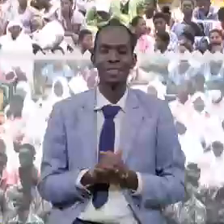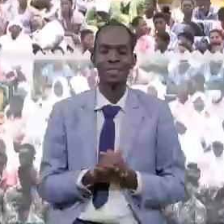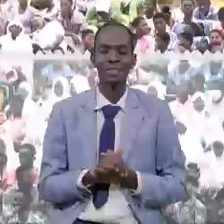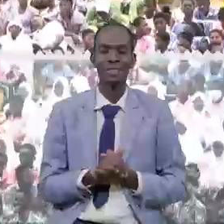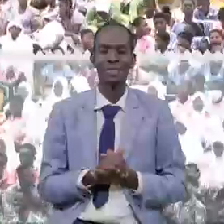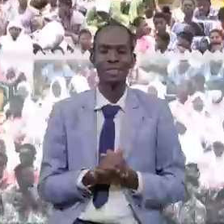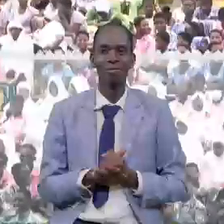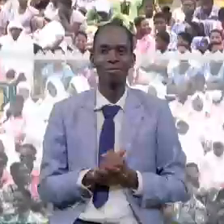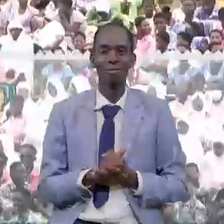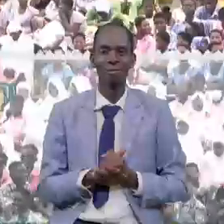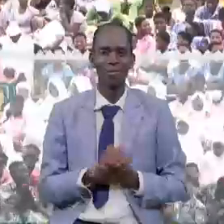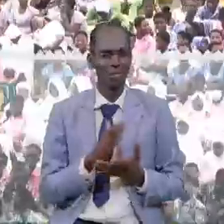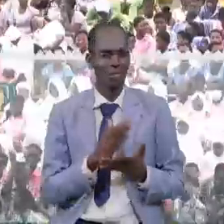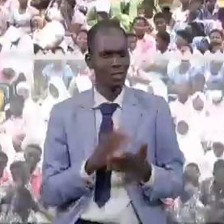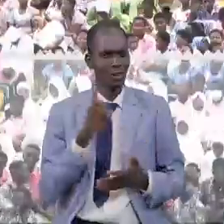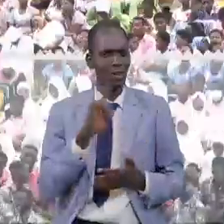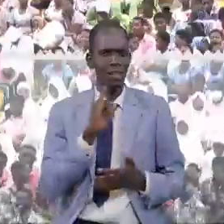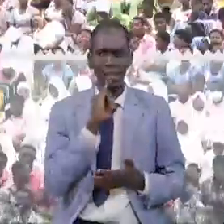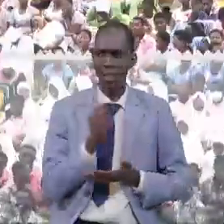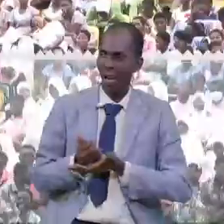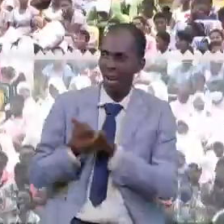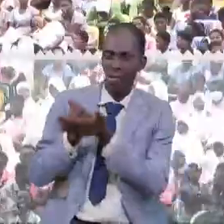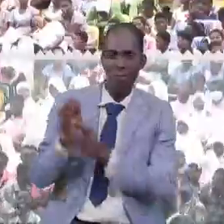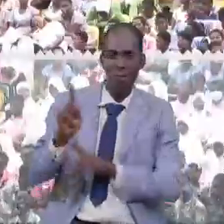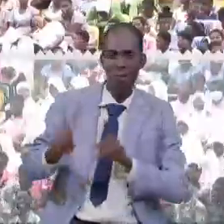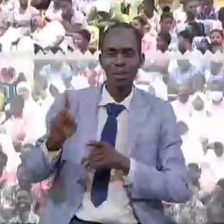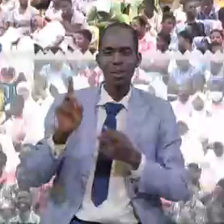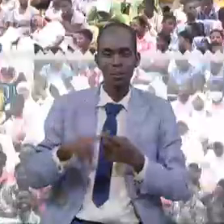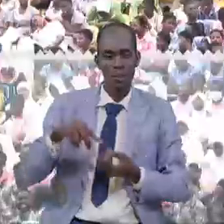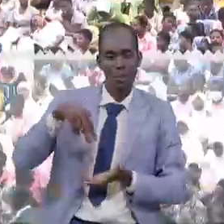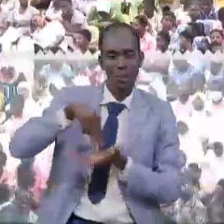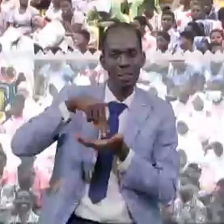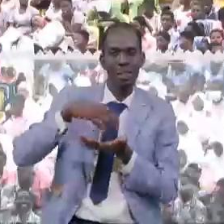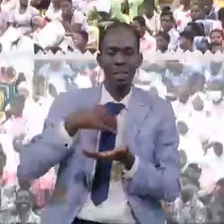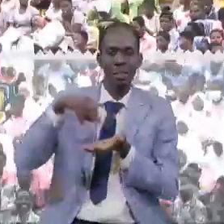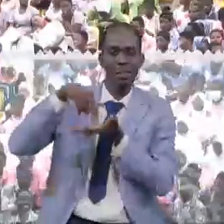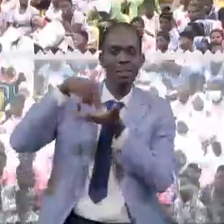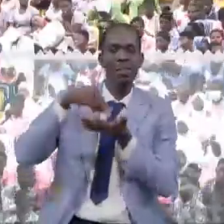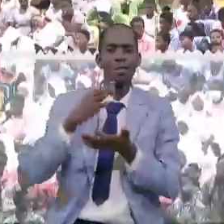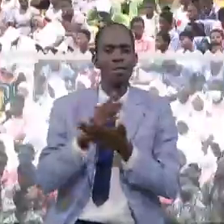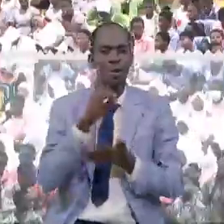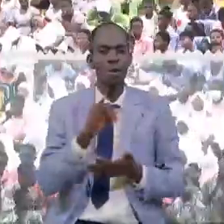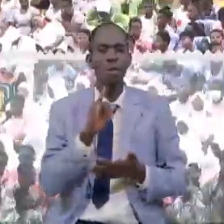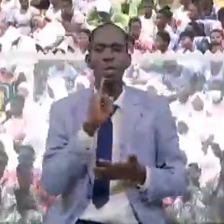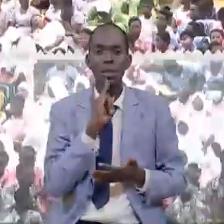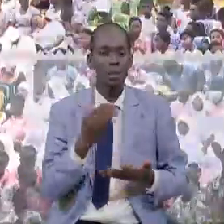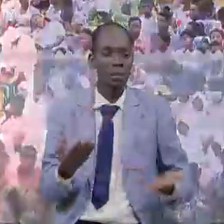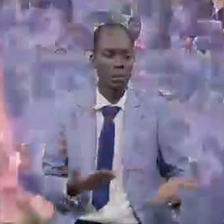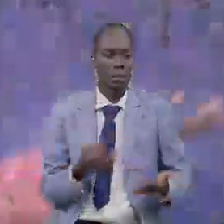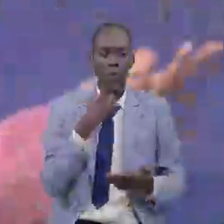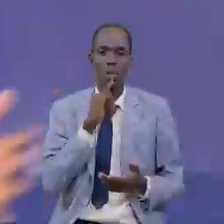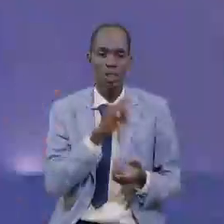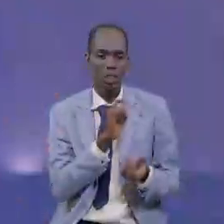Somebody is helping people here to get up and get up, but somebody who is changing lives and